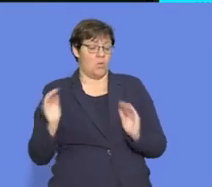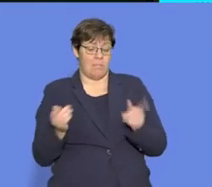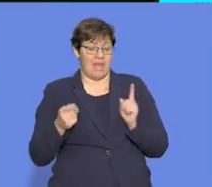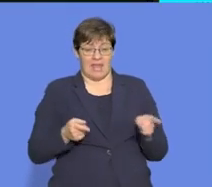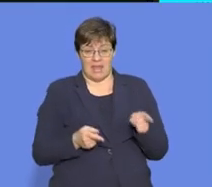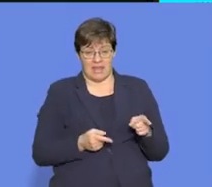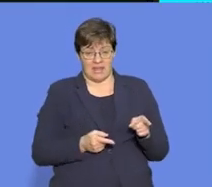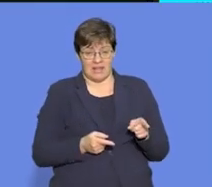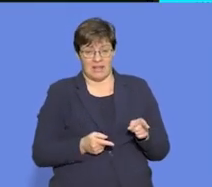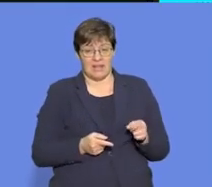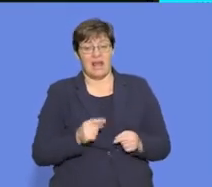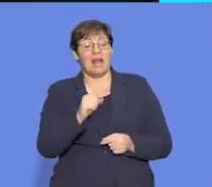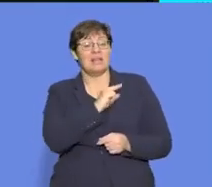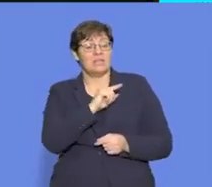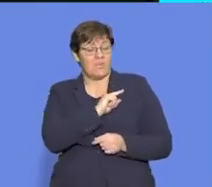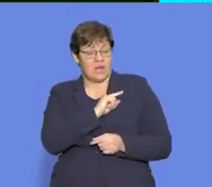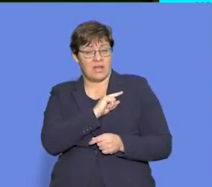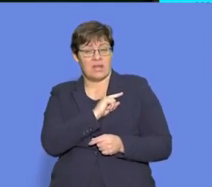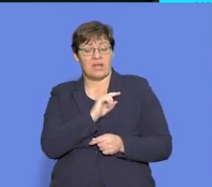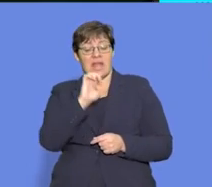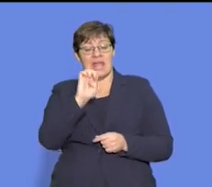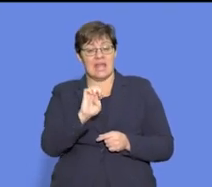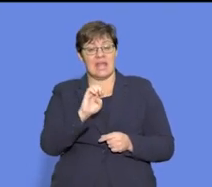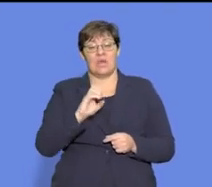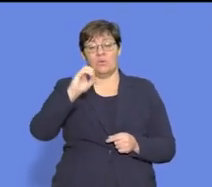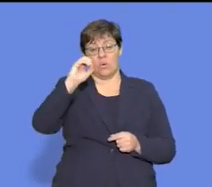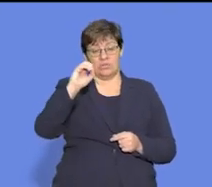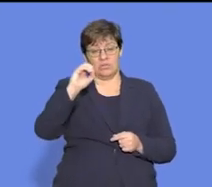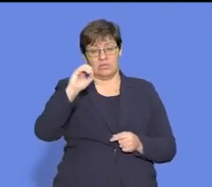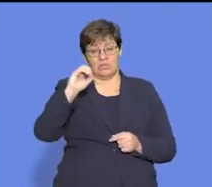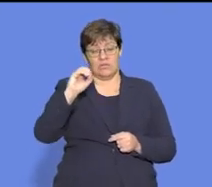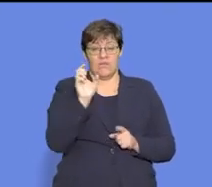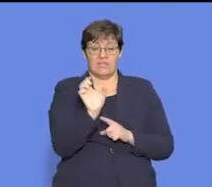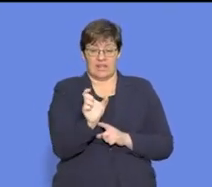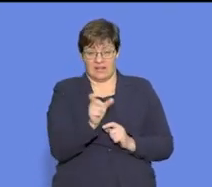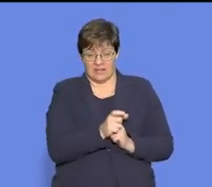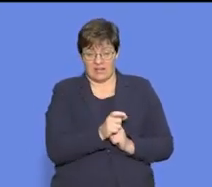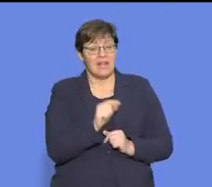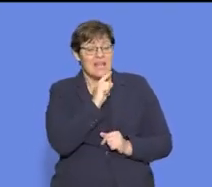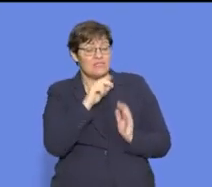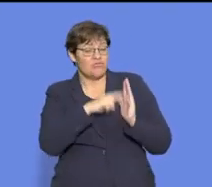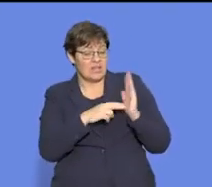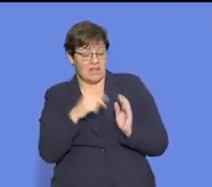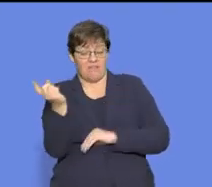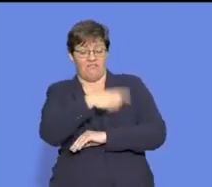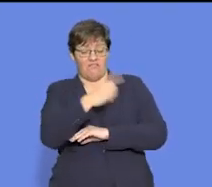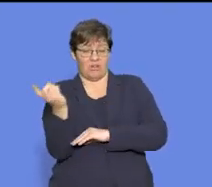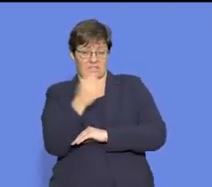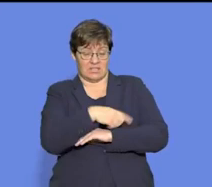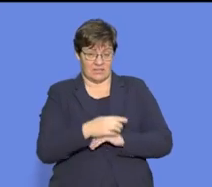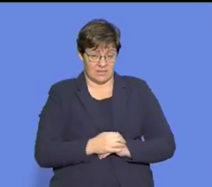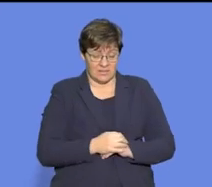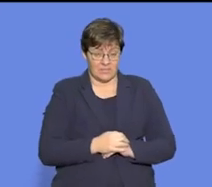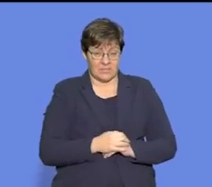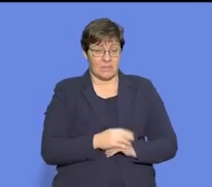And everything is going to be compared to that. And that's why we're calling it the E naught of the cell. It's the reading on